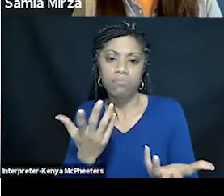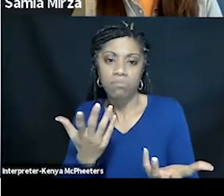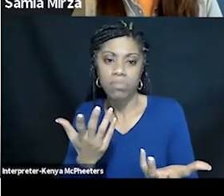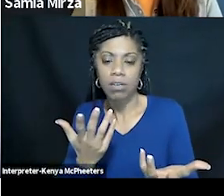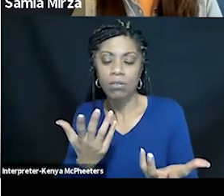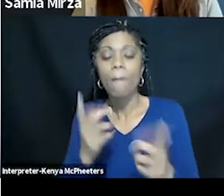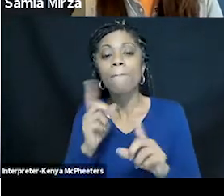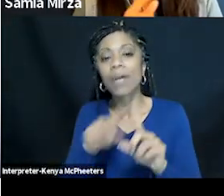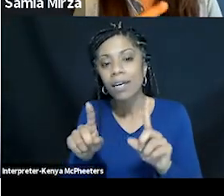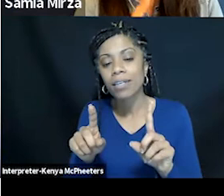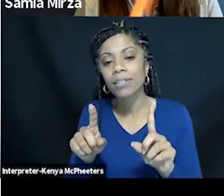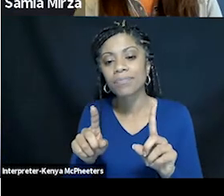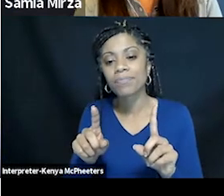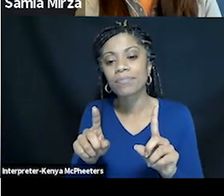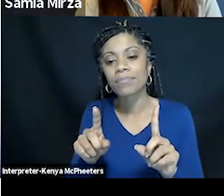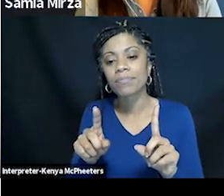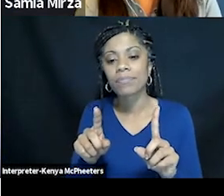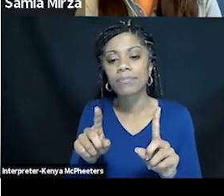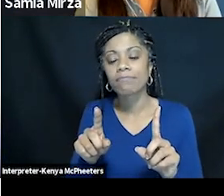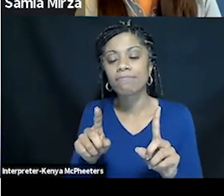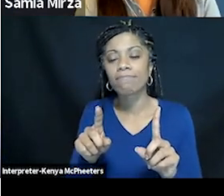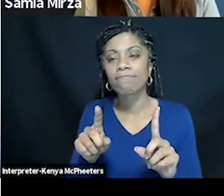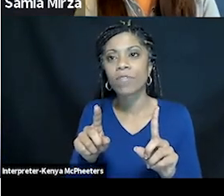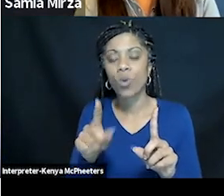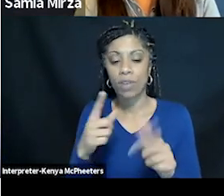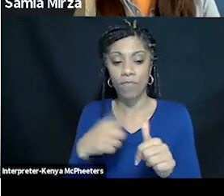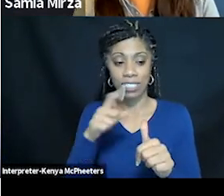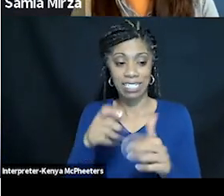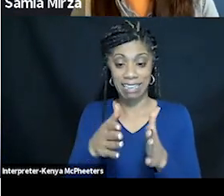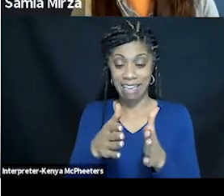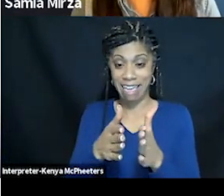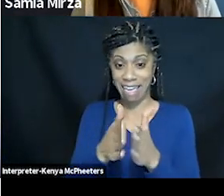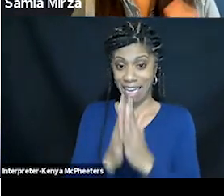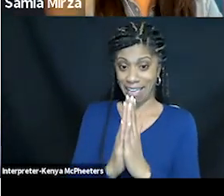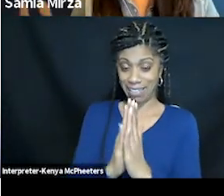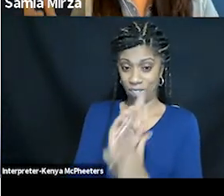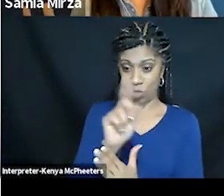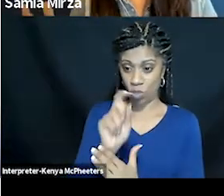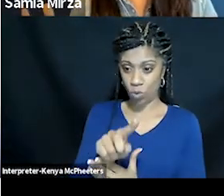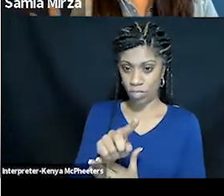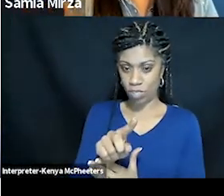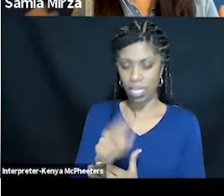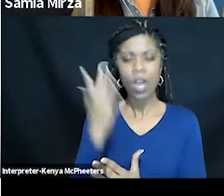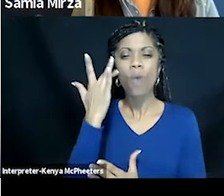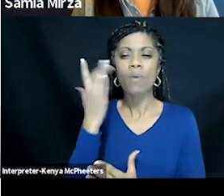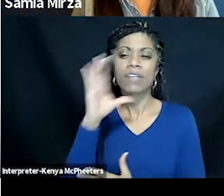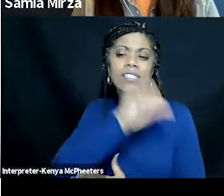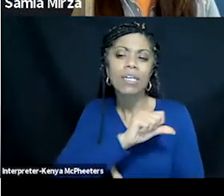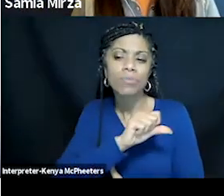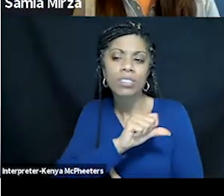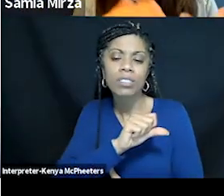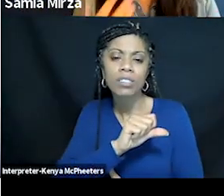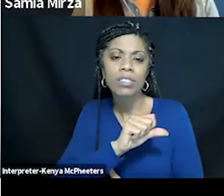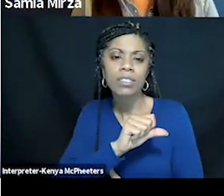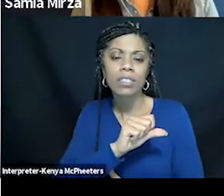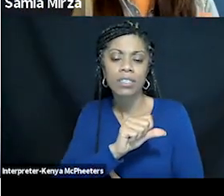assigning that we need to first ask the question, was he unarmed or not? Like there's an assumption that he may not have been unarmed.